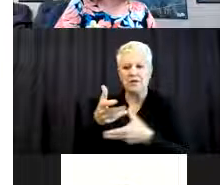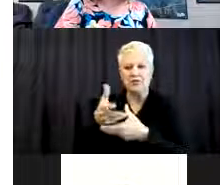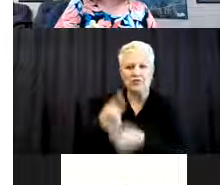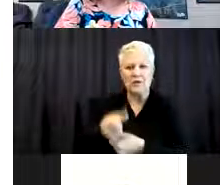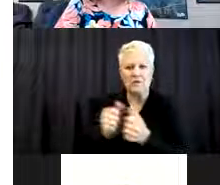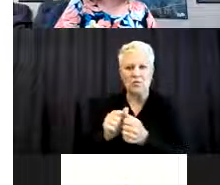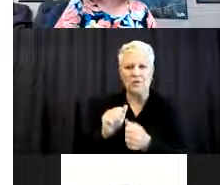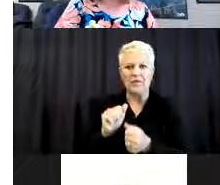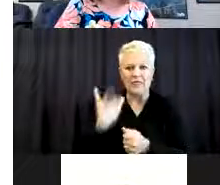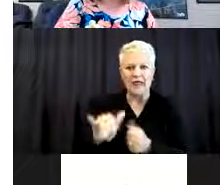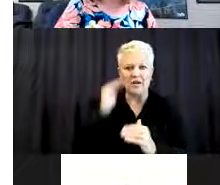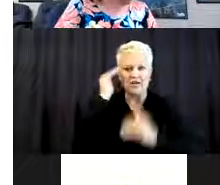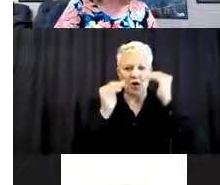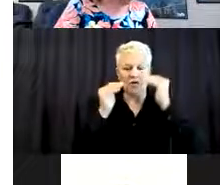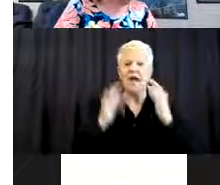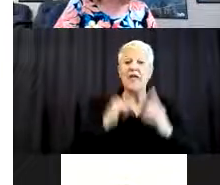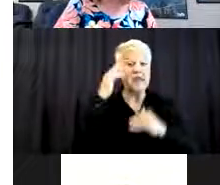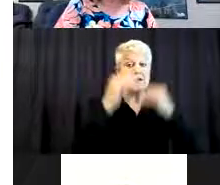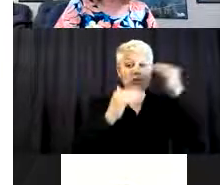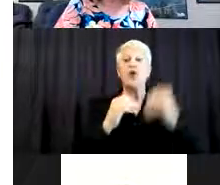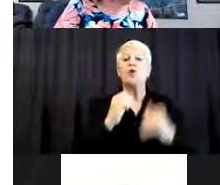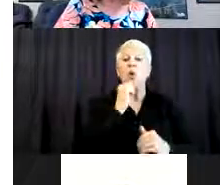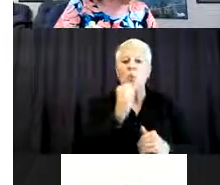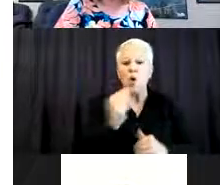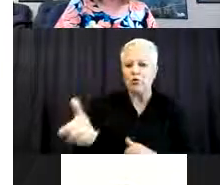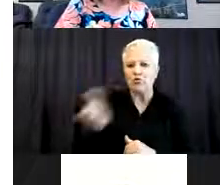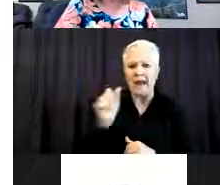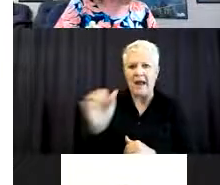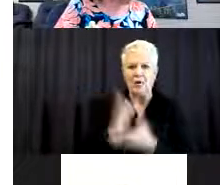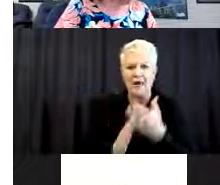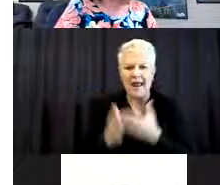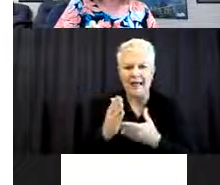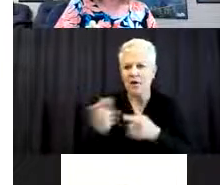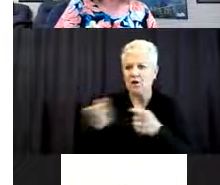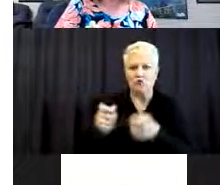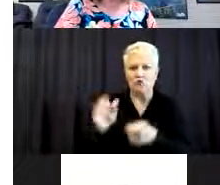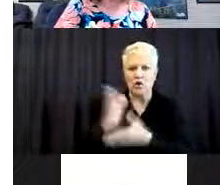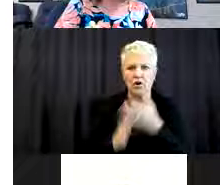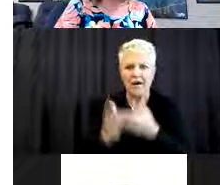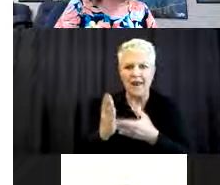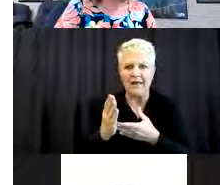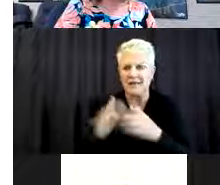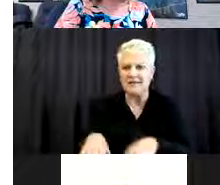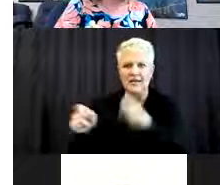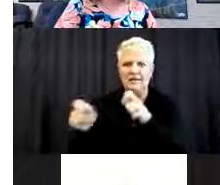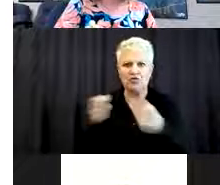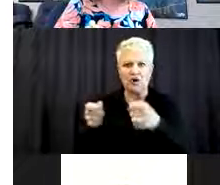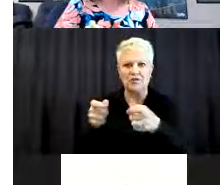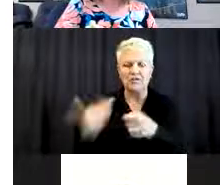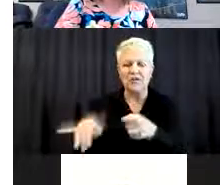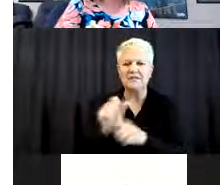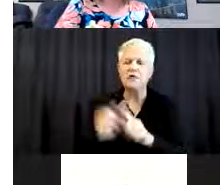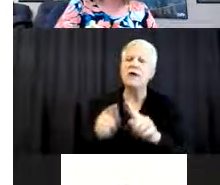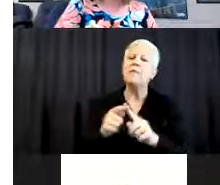adult, that the adult will not grab her hand, control her hand, and take charge of the situation, but